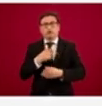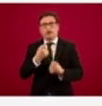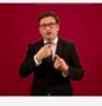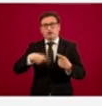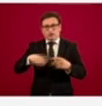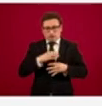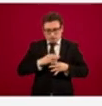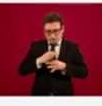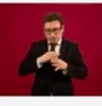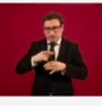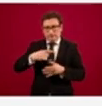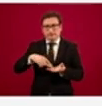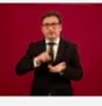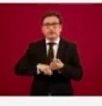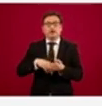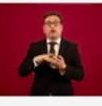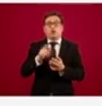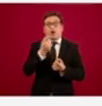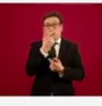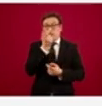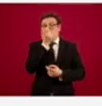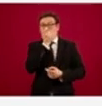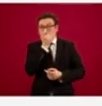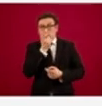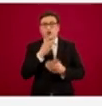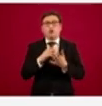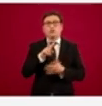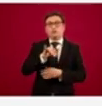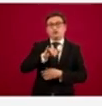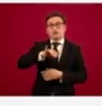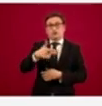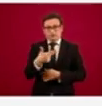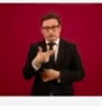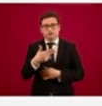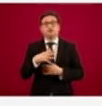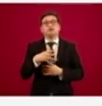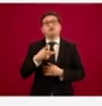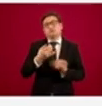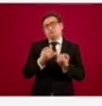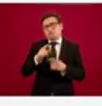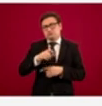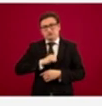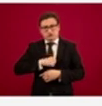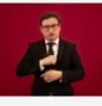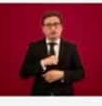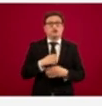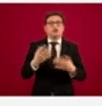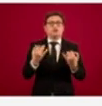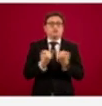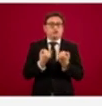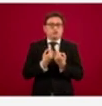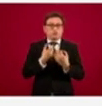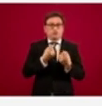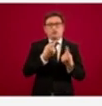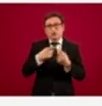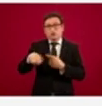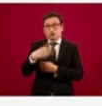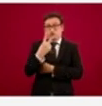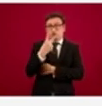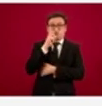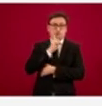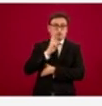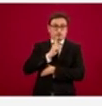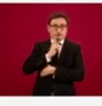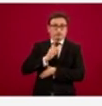minor extent, smoking, kidney failure, cardiovascular disease,